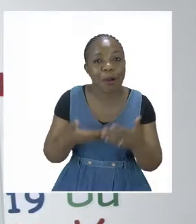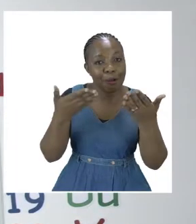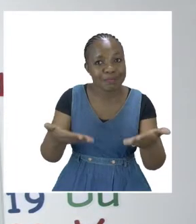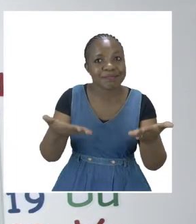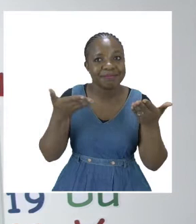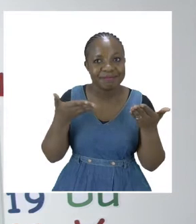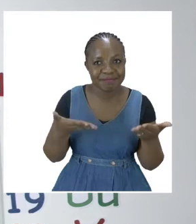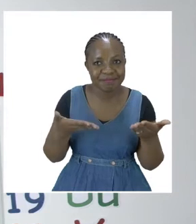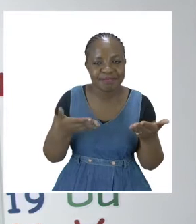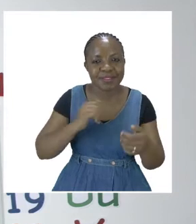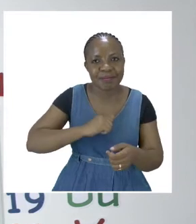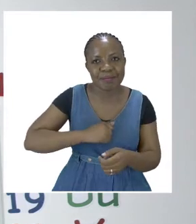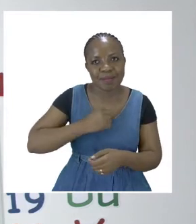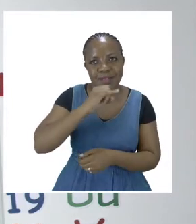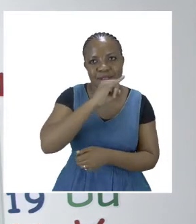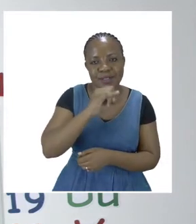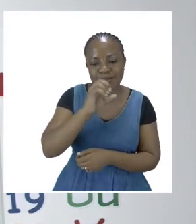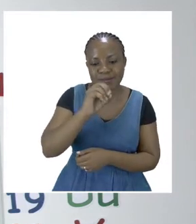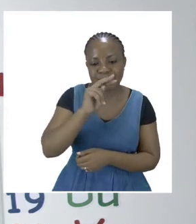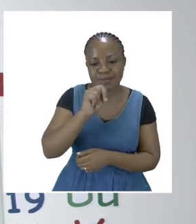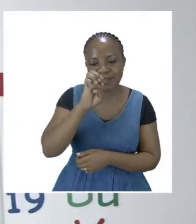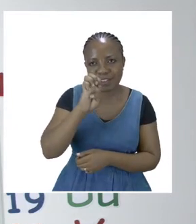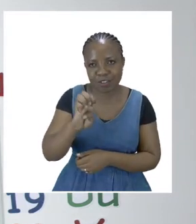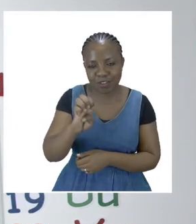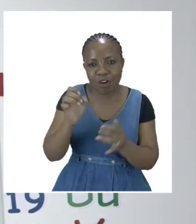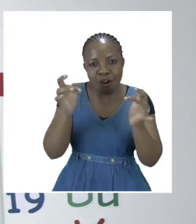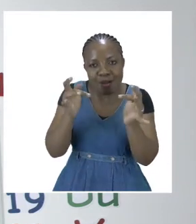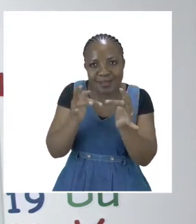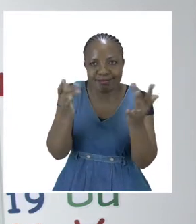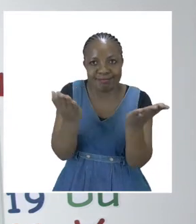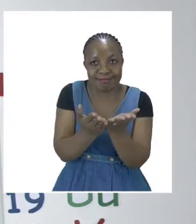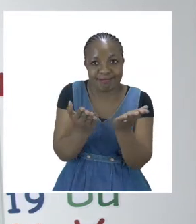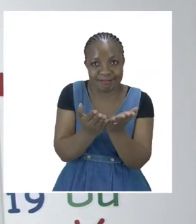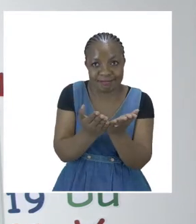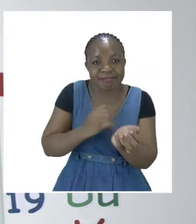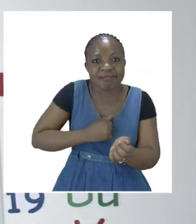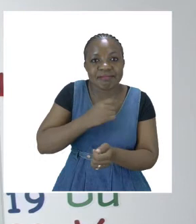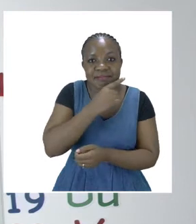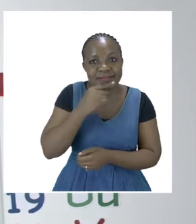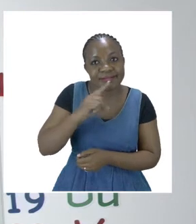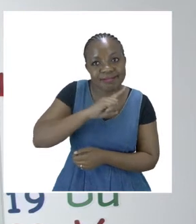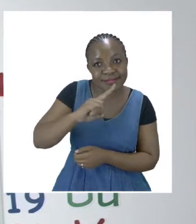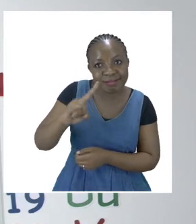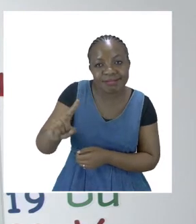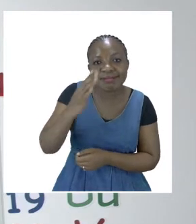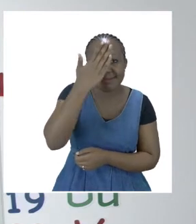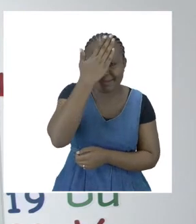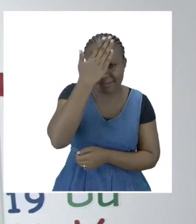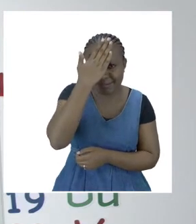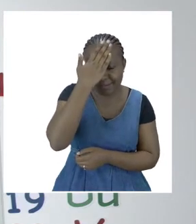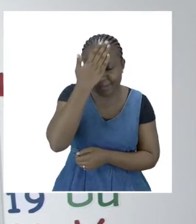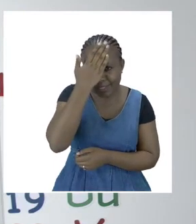Welcome to My Zone Online School. My name is Teacher Mutsa. Get your education